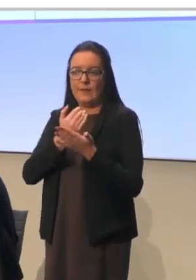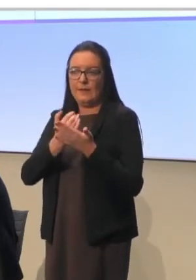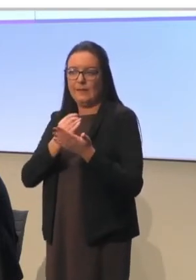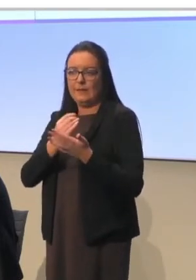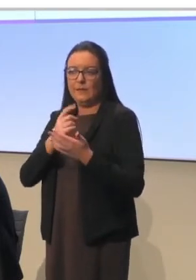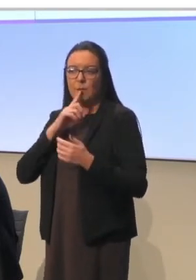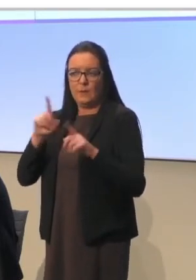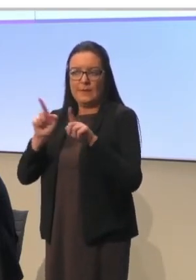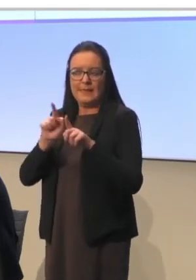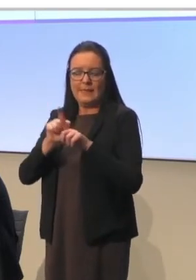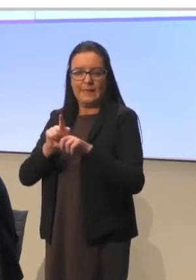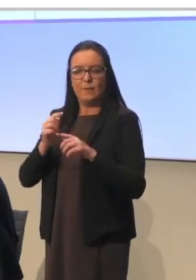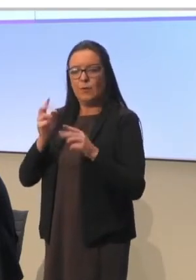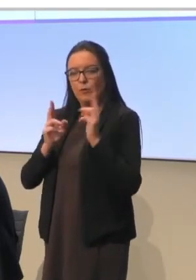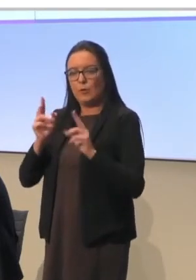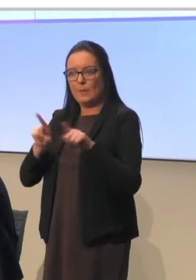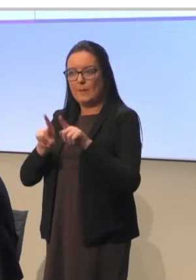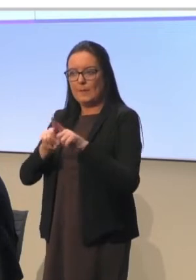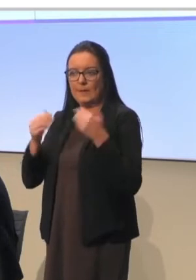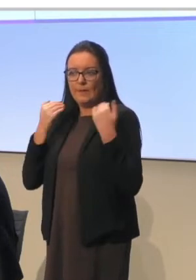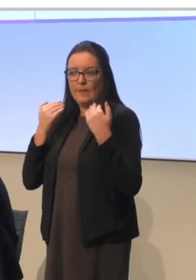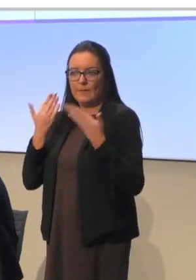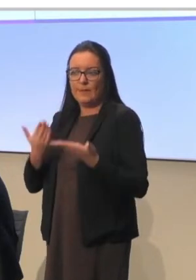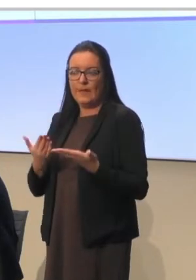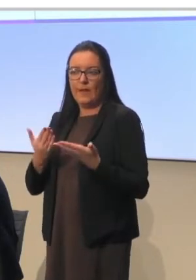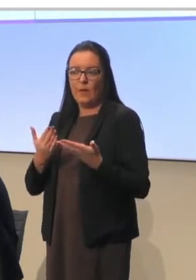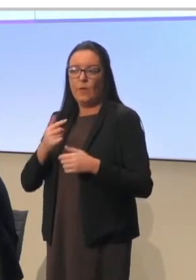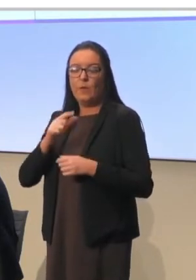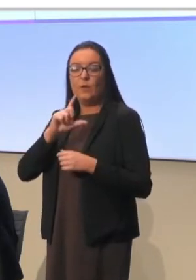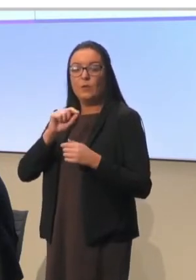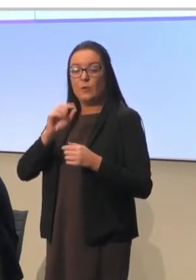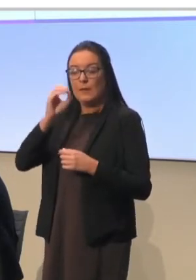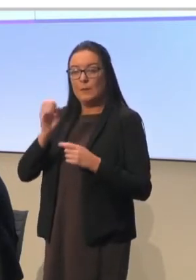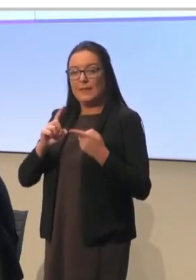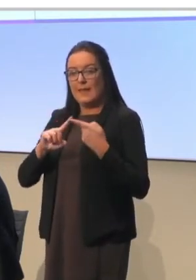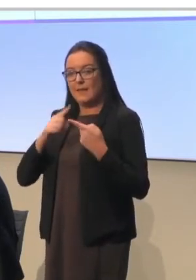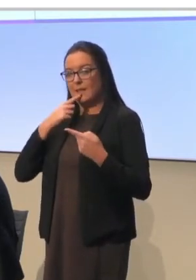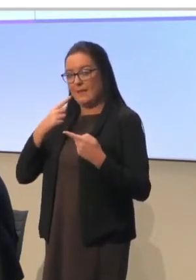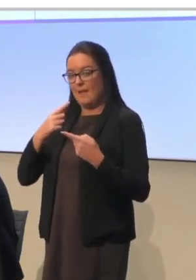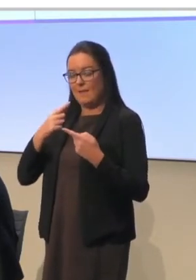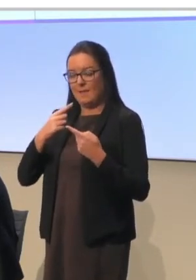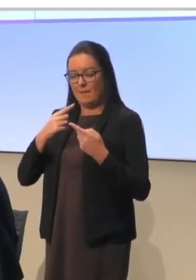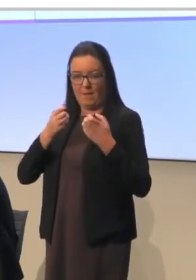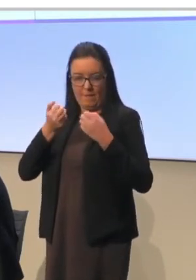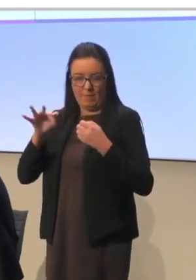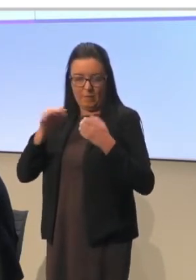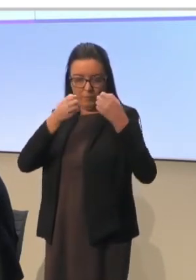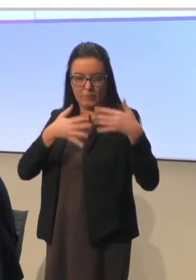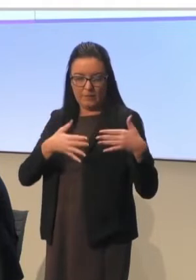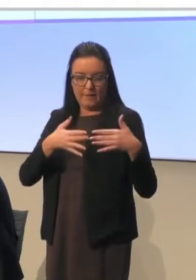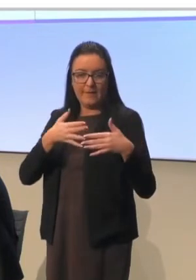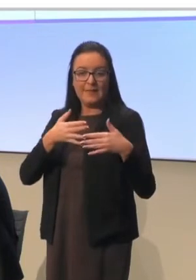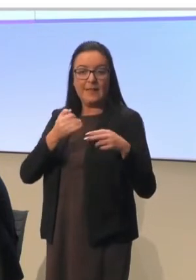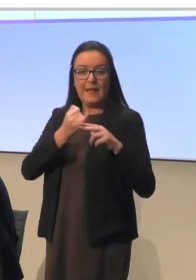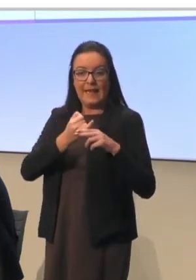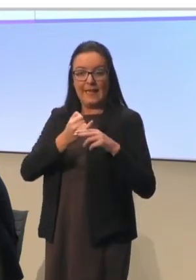similar now. So at age 20, 61% of young people in the sample were currently in or had completed a higher education